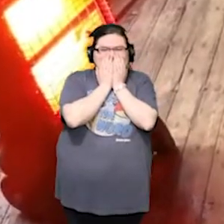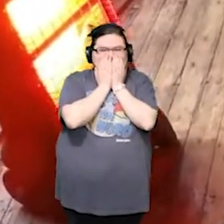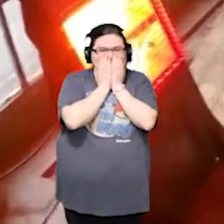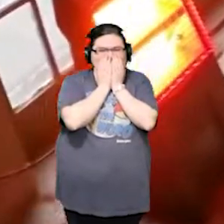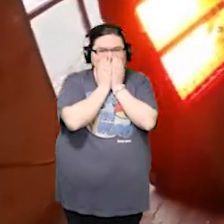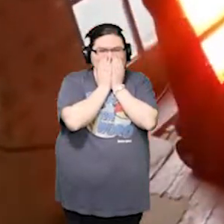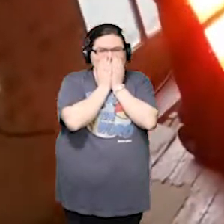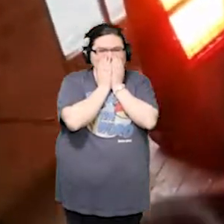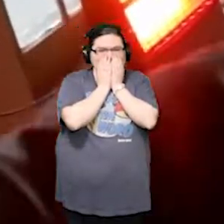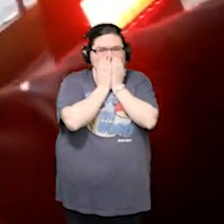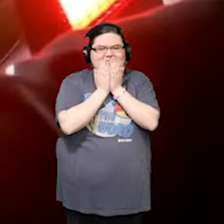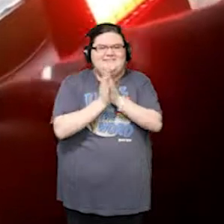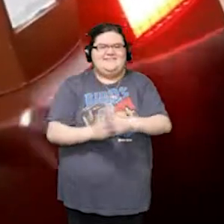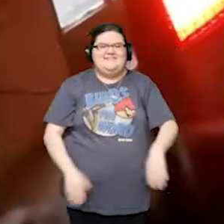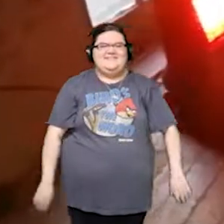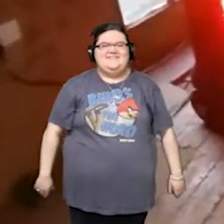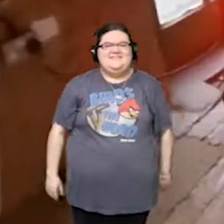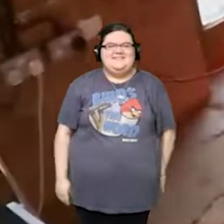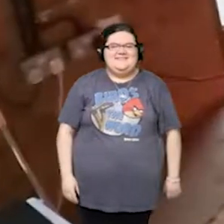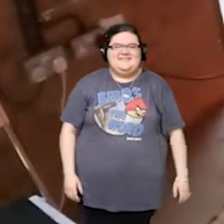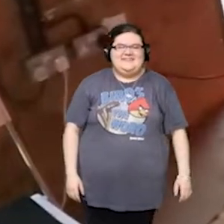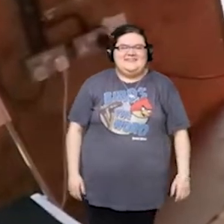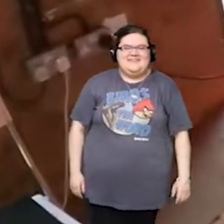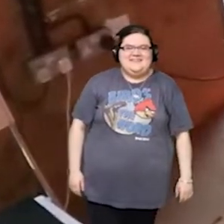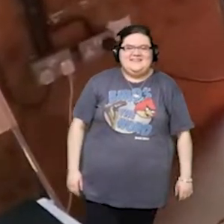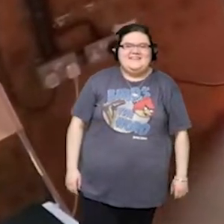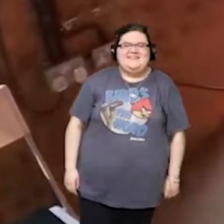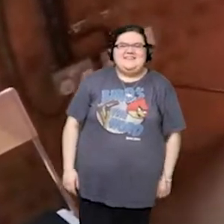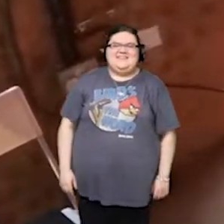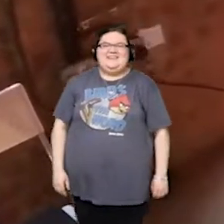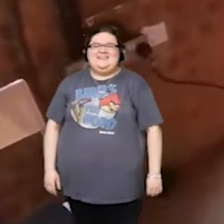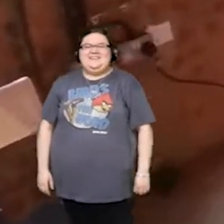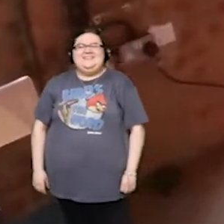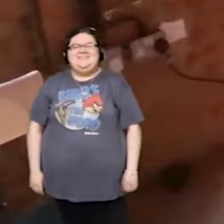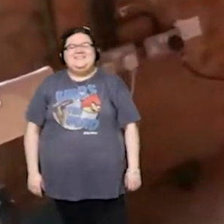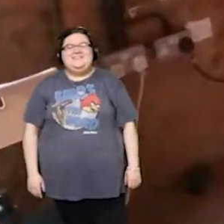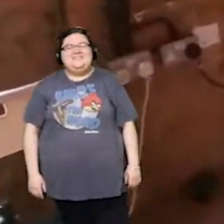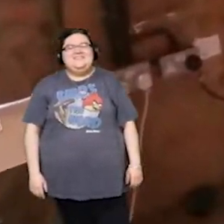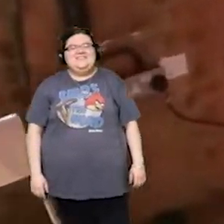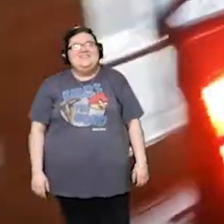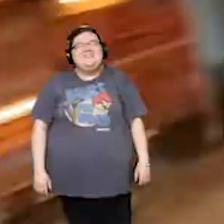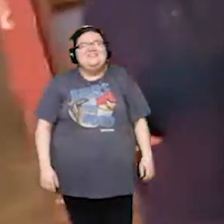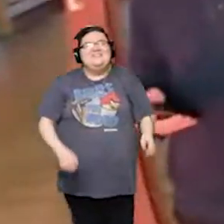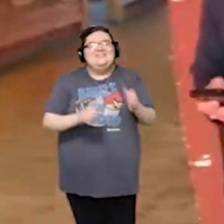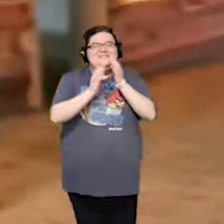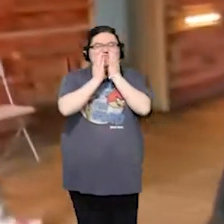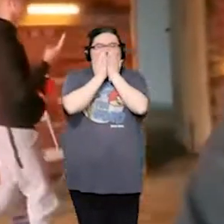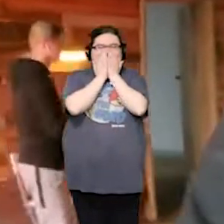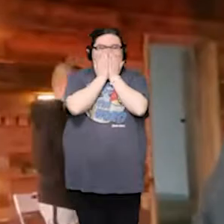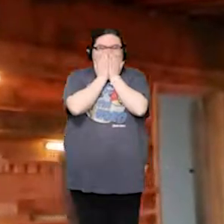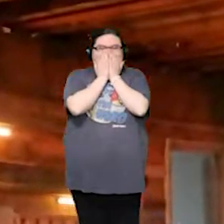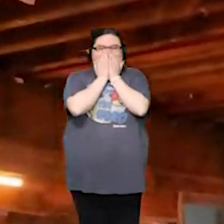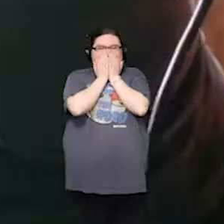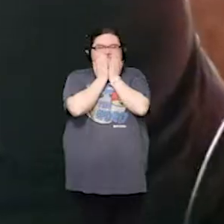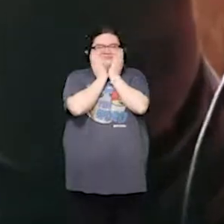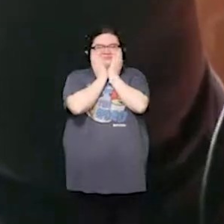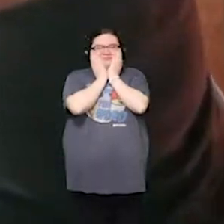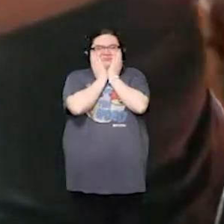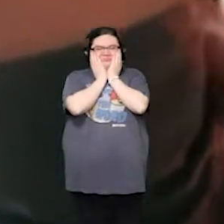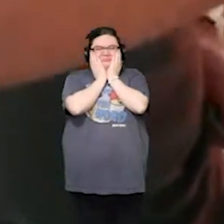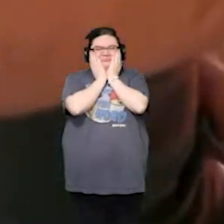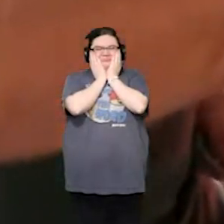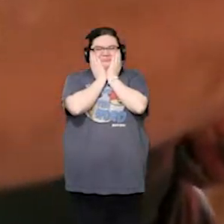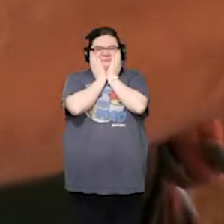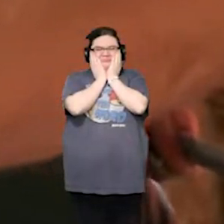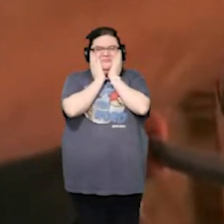apart from views and stuff. Well, isn't it? That's yours though, to keep. I don't think I can give you content right now. I'm actually genuinely really, really worried. I'll leave you to it. Tom, so